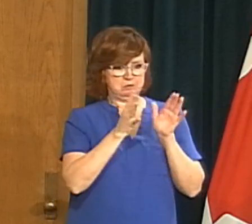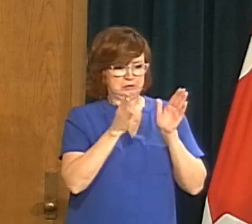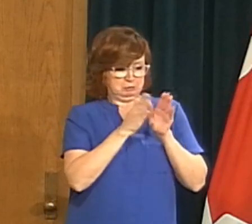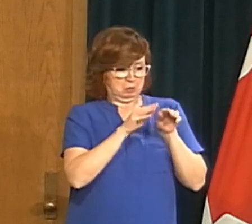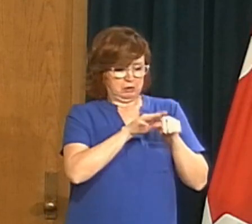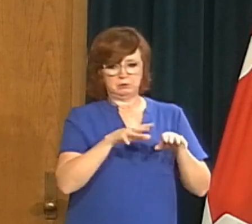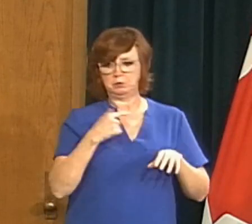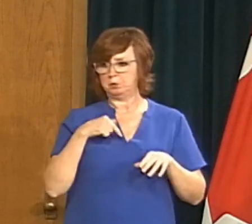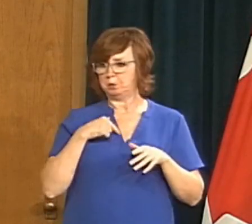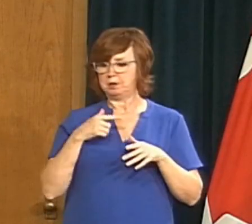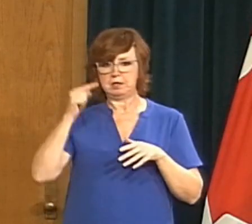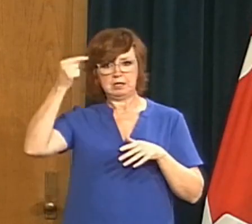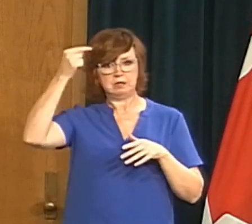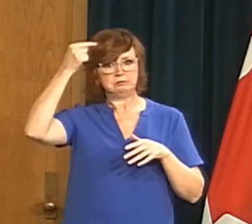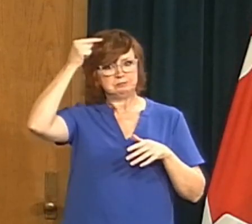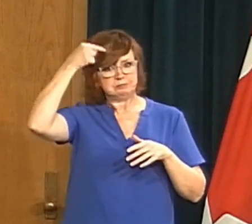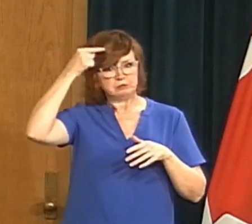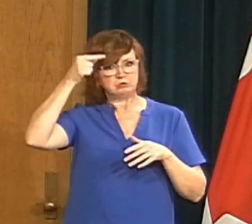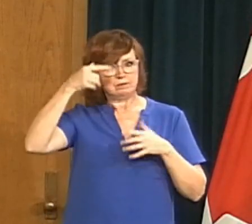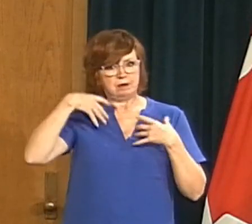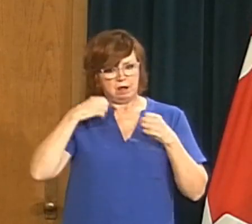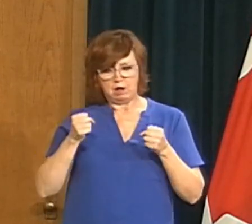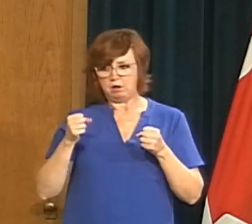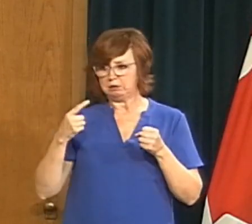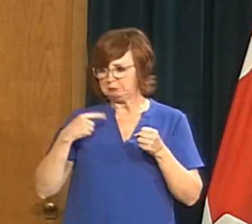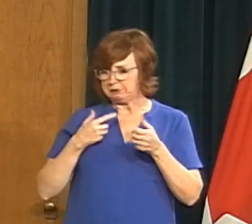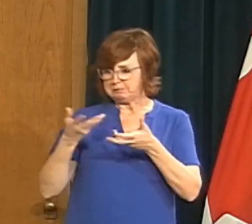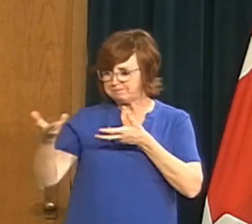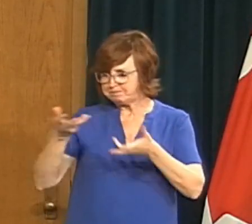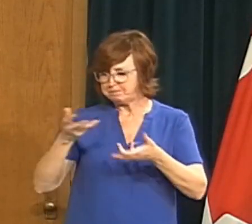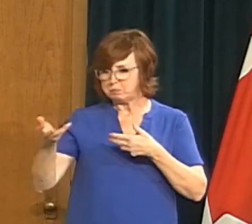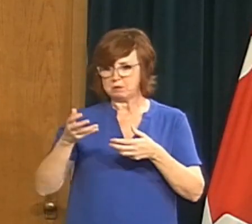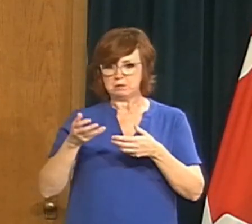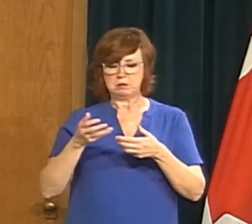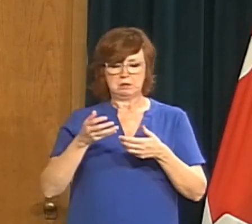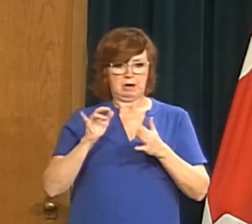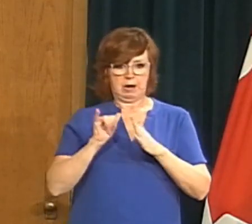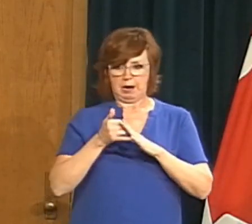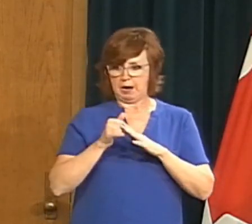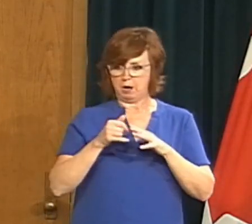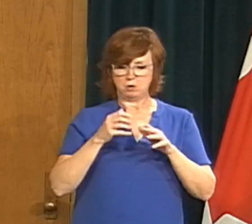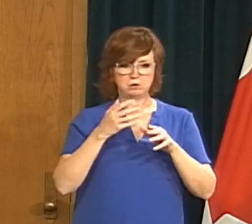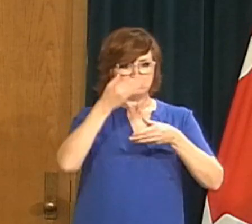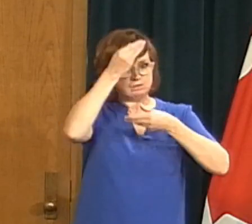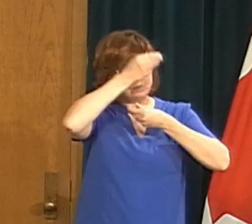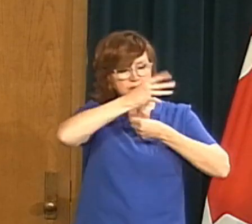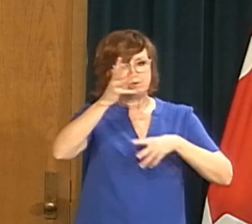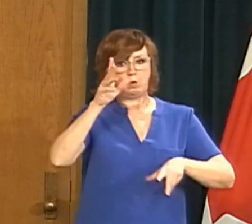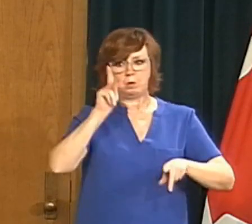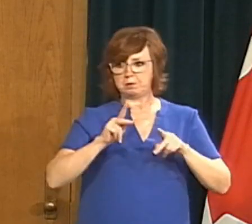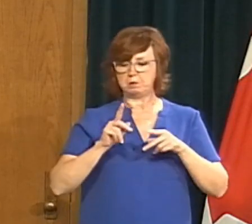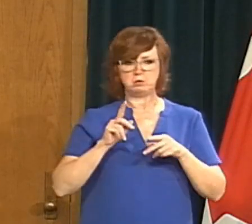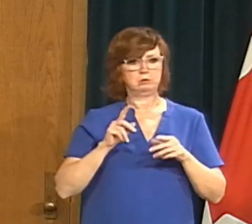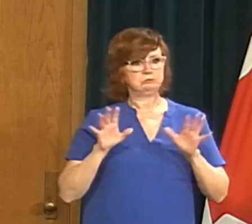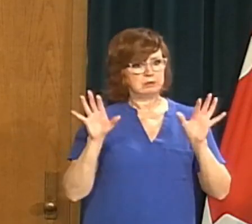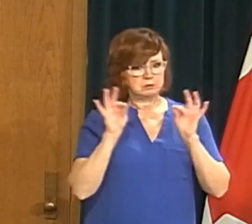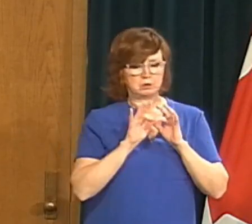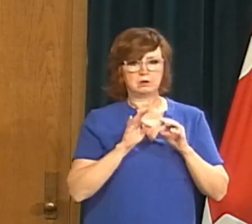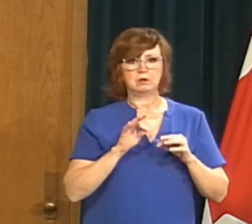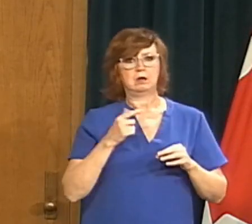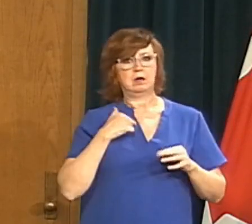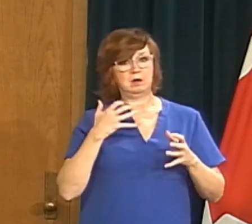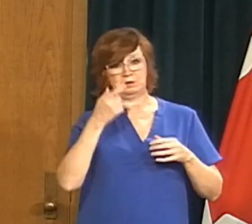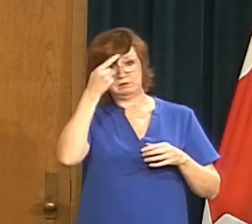flow of information, not only to his office, but also to the people of the province. Now, in saying that, we are a